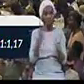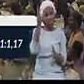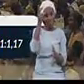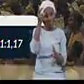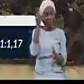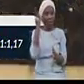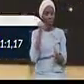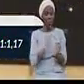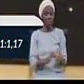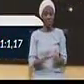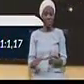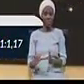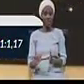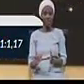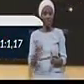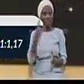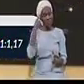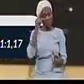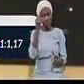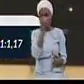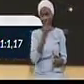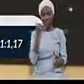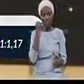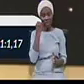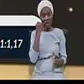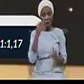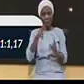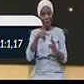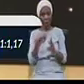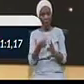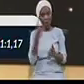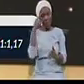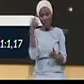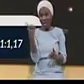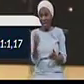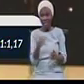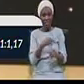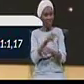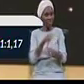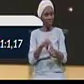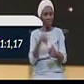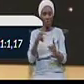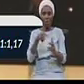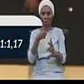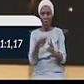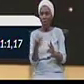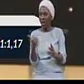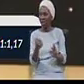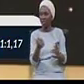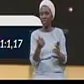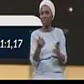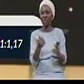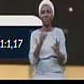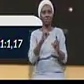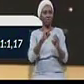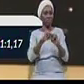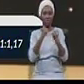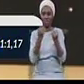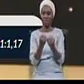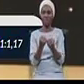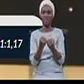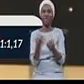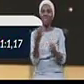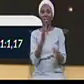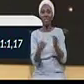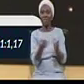Israel or for any nation or for any society. Anything that happens, they put all the blame on David. They